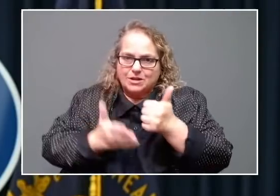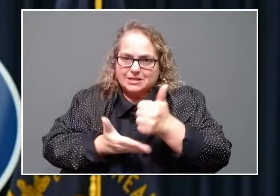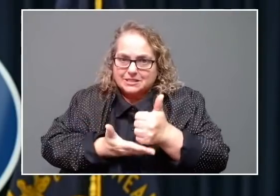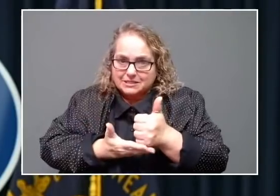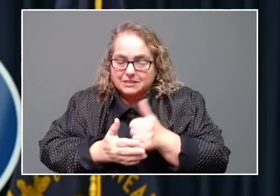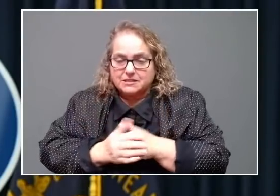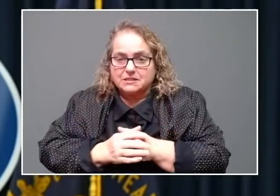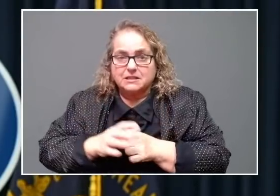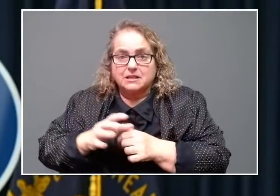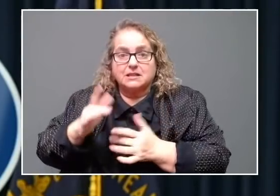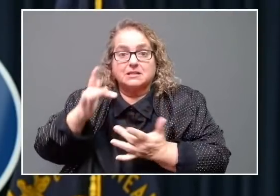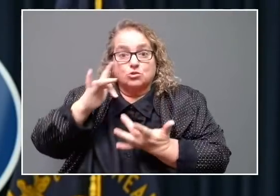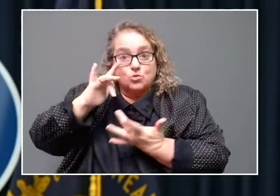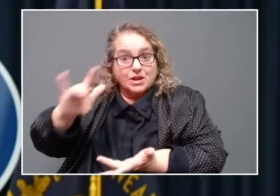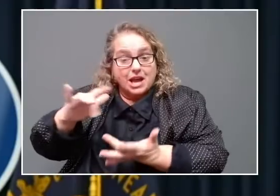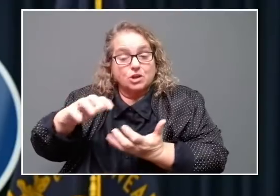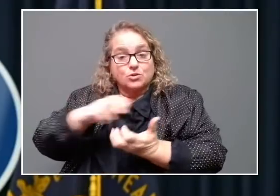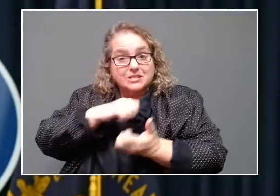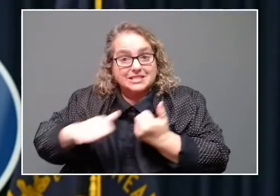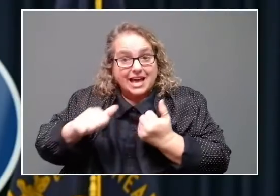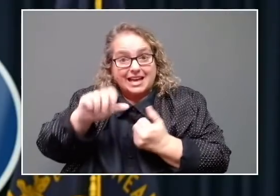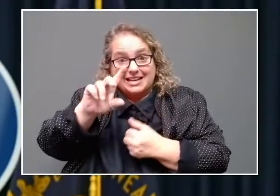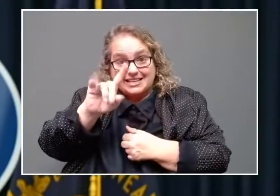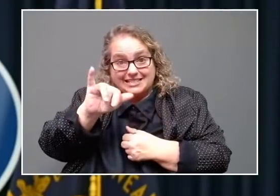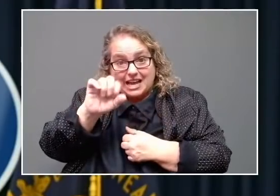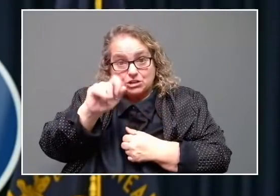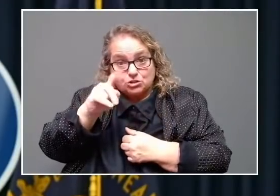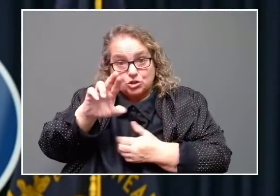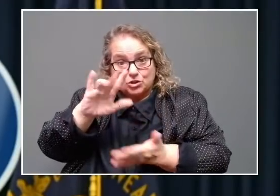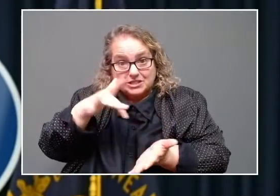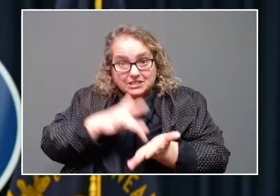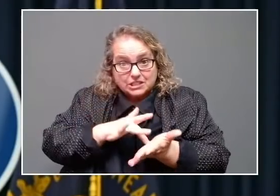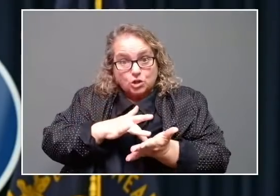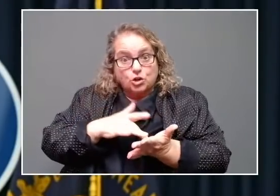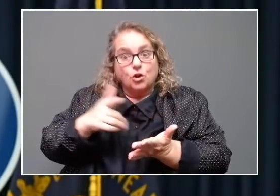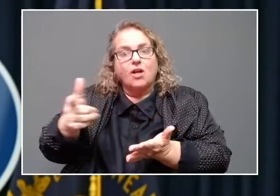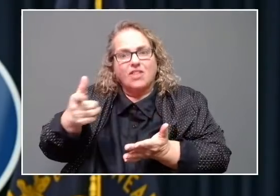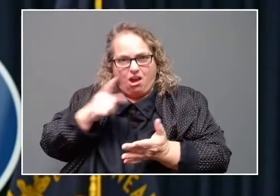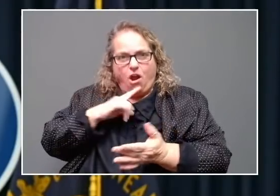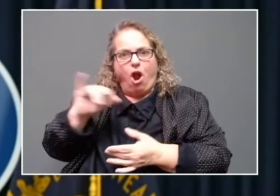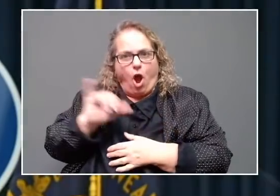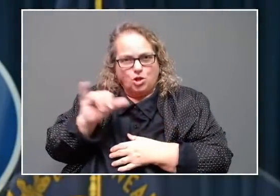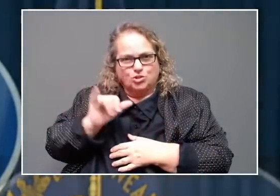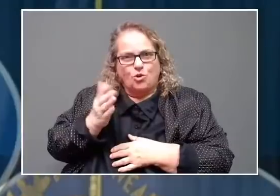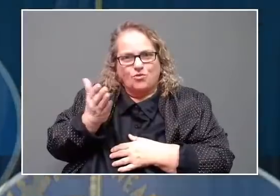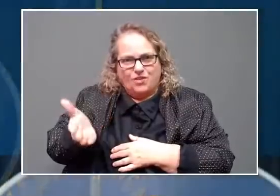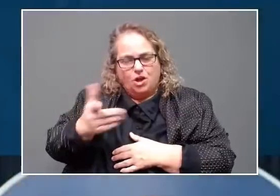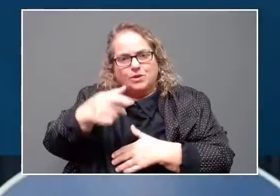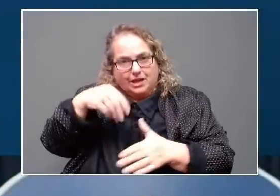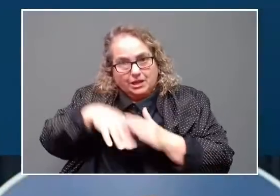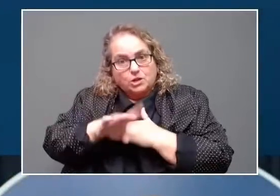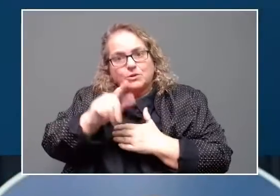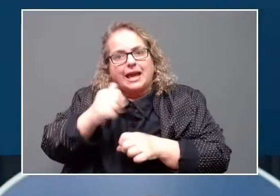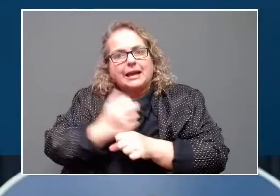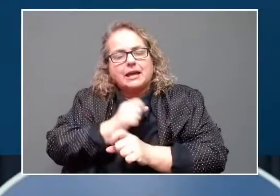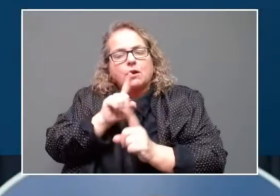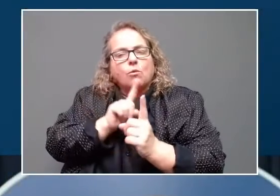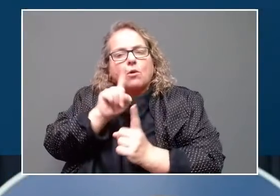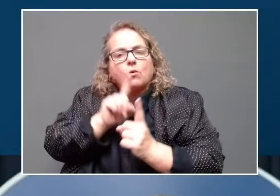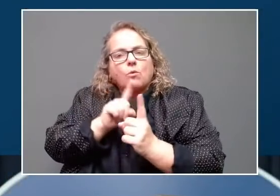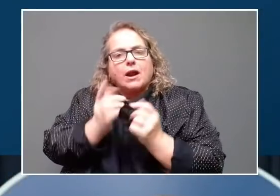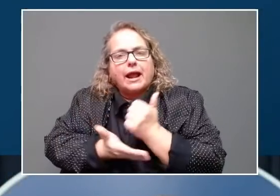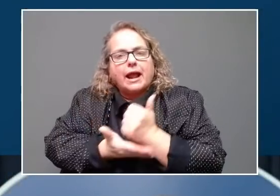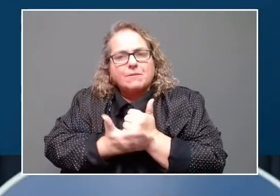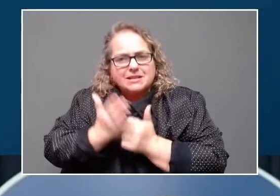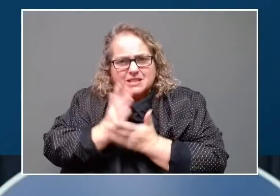mobile registration intake centers are also up, and they provide one-on-one assistance, which is important because some people are getting denied